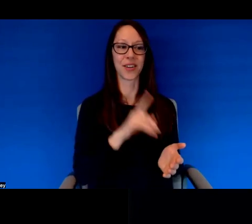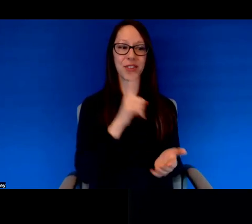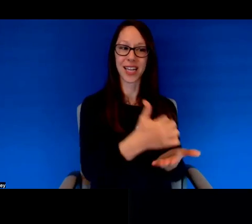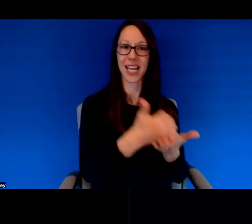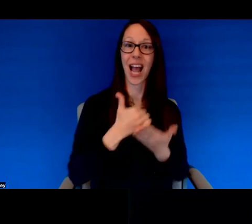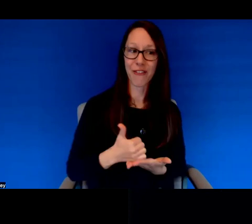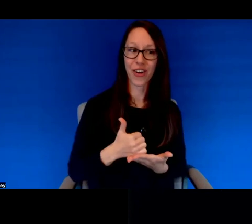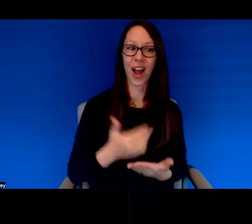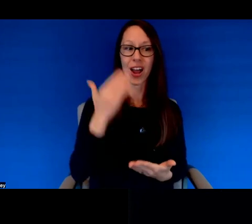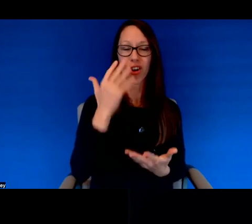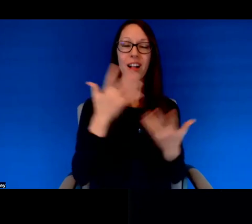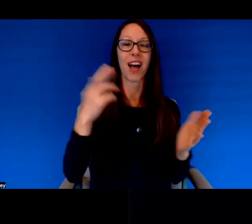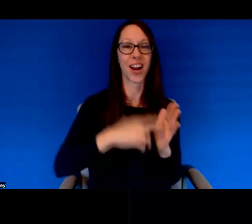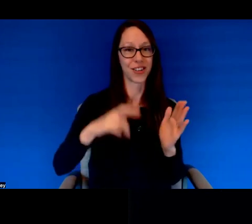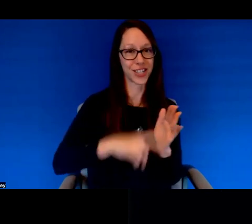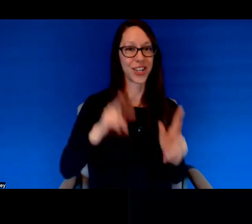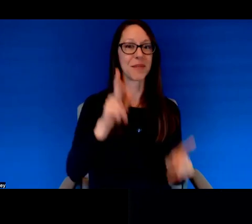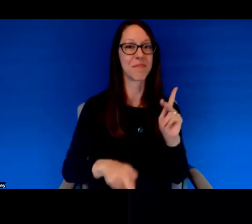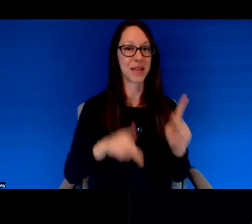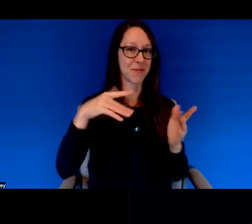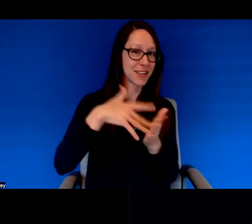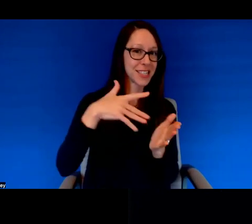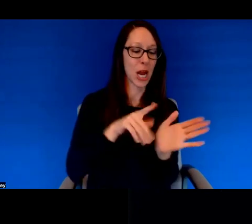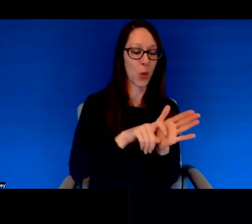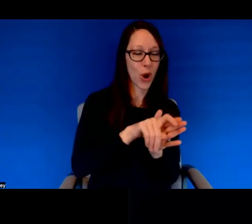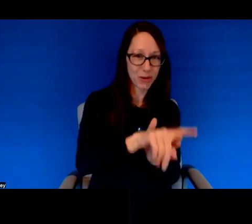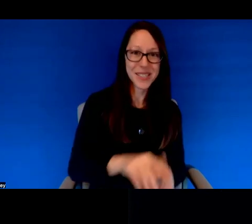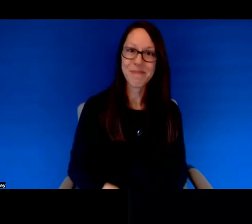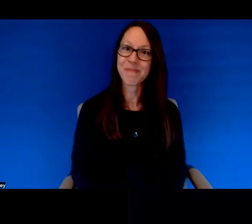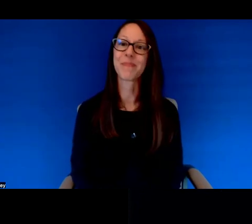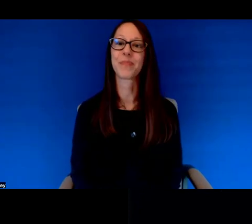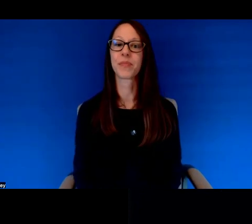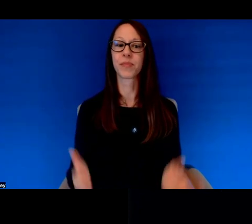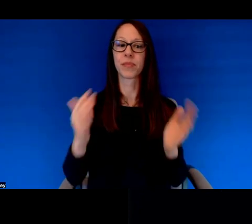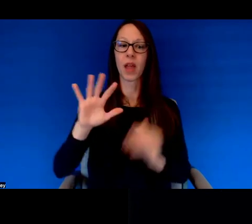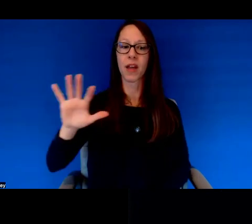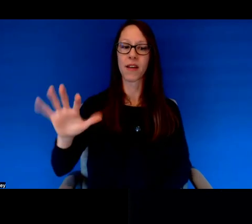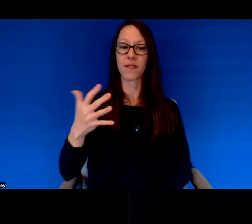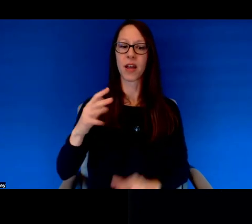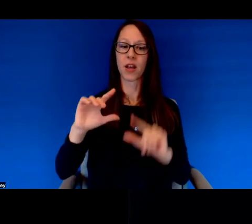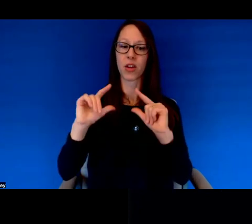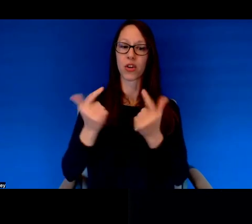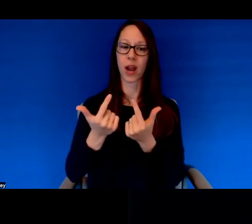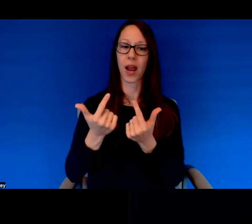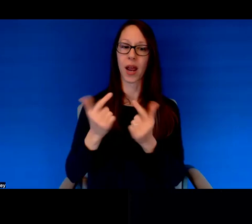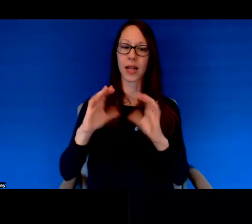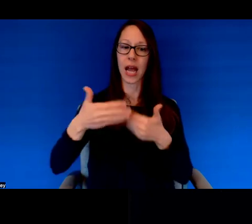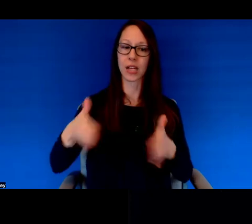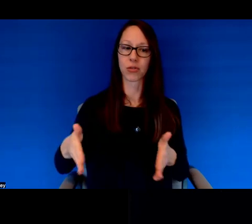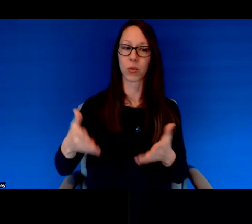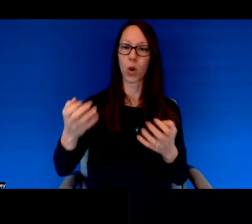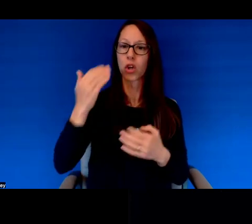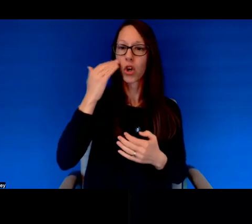helpful. I know there's a lot of researchers working on that right now. really cool. We've got a fifth grade classroom that wants to know what are like the first